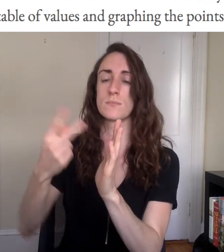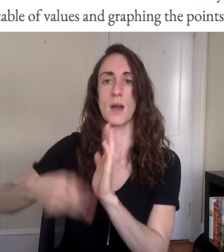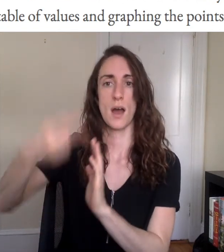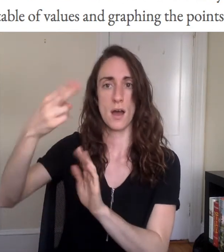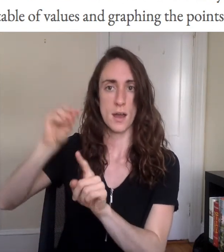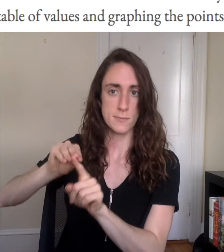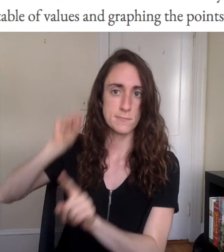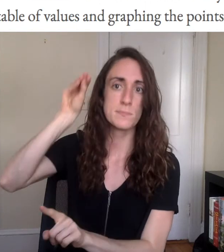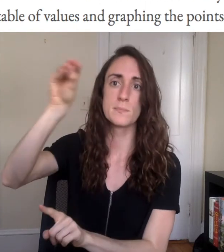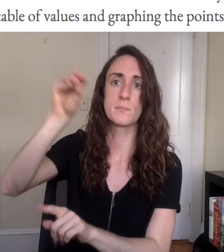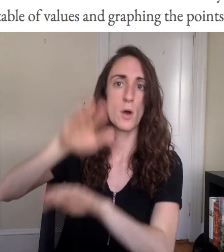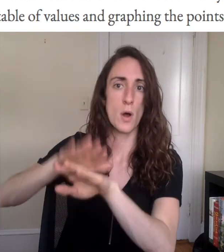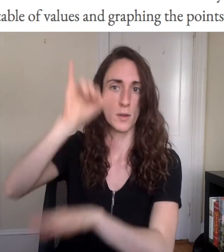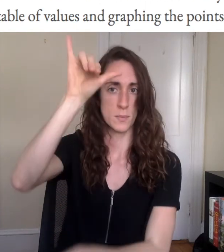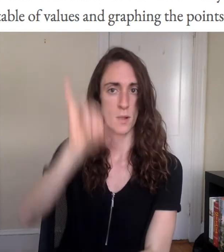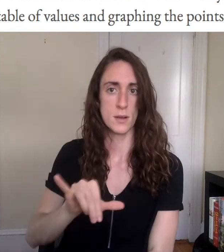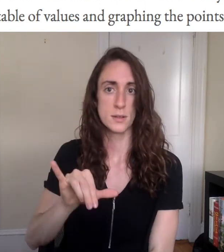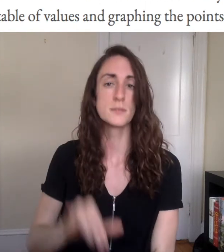2.